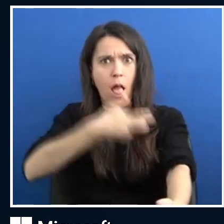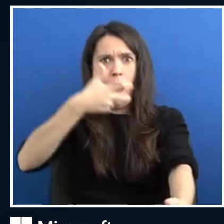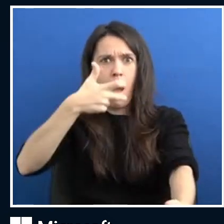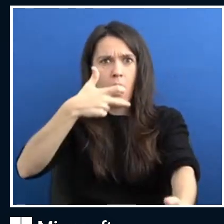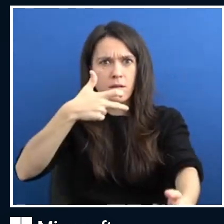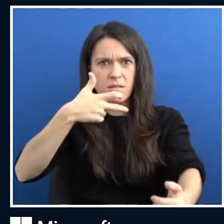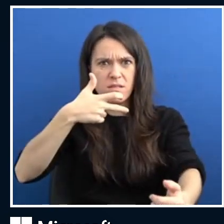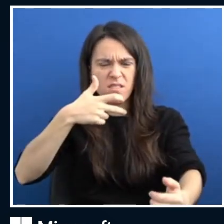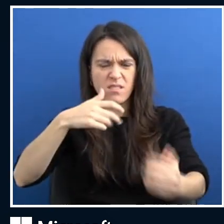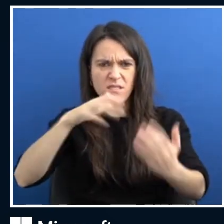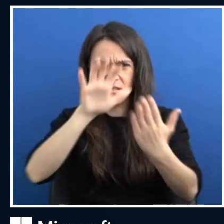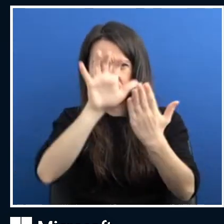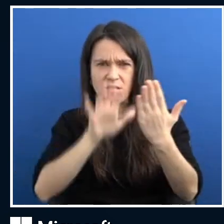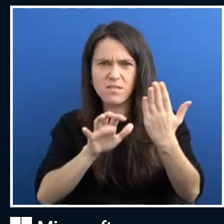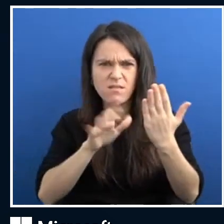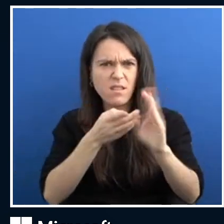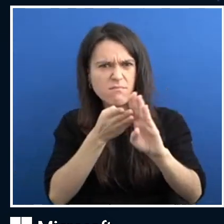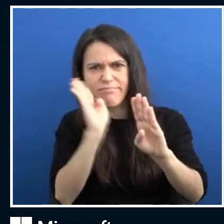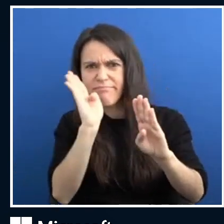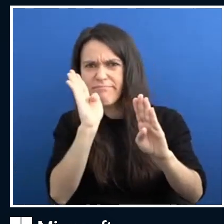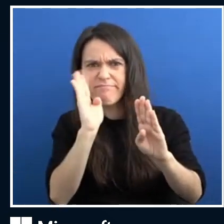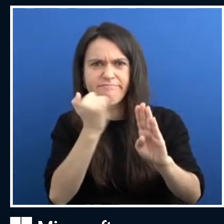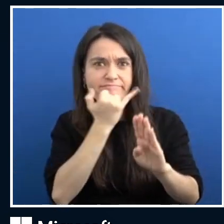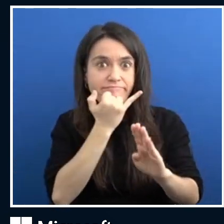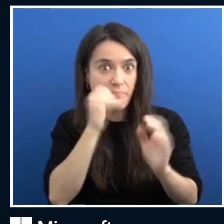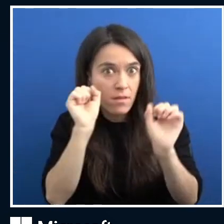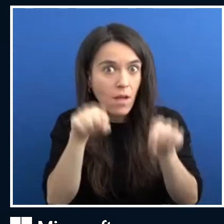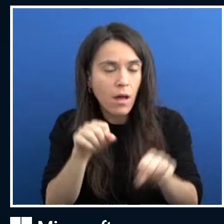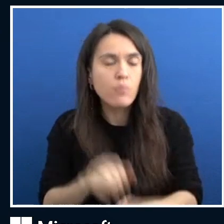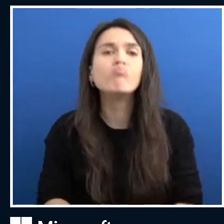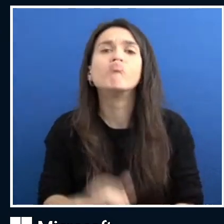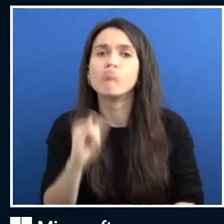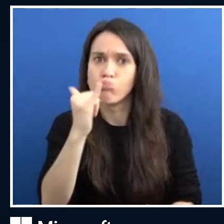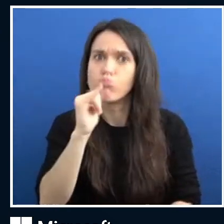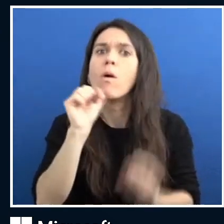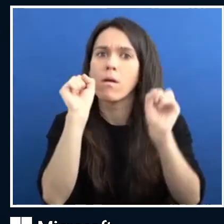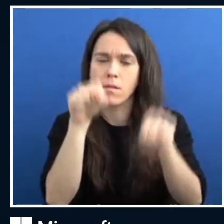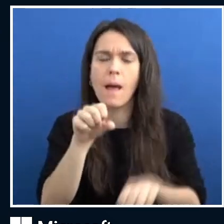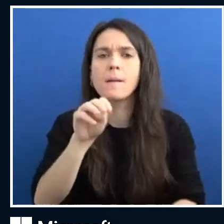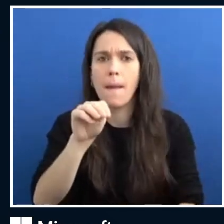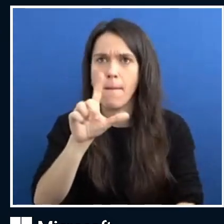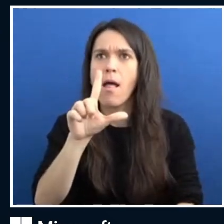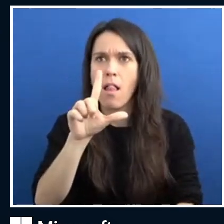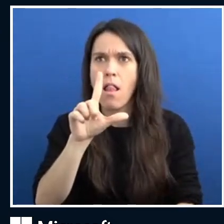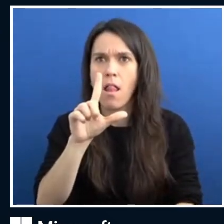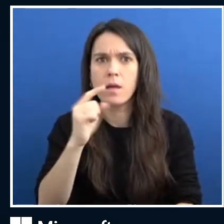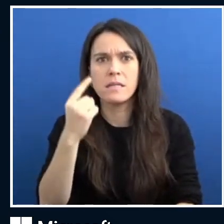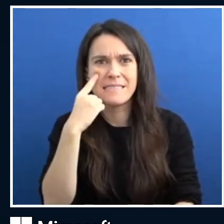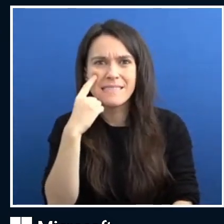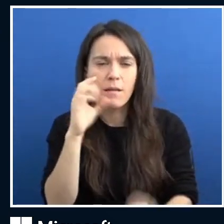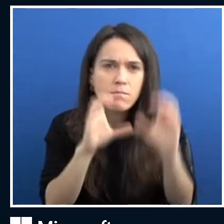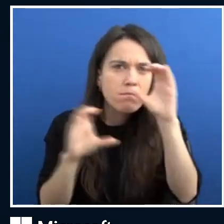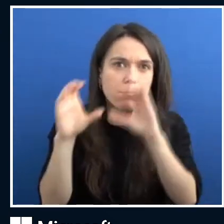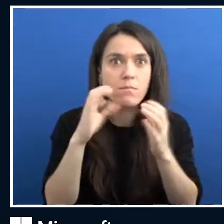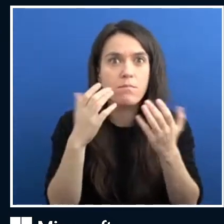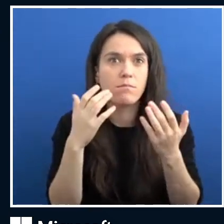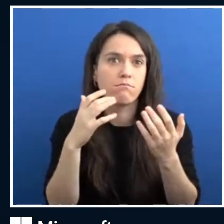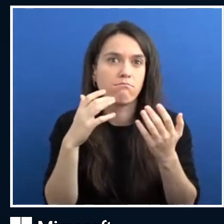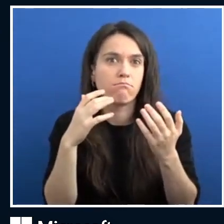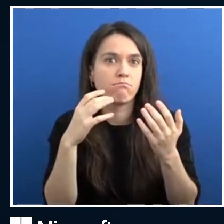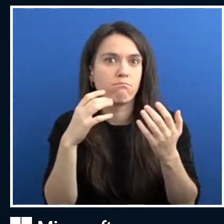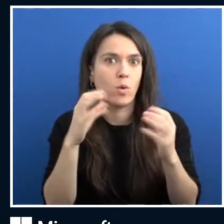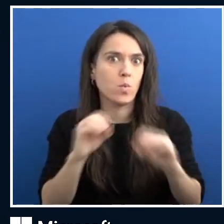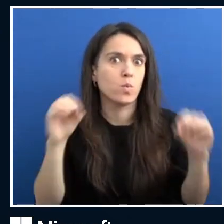for that. Say like anomaly detection can be used. That's a form of unsupervised learning. So, yeah.